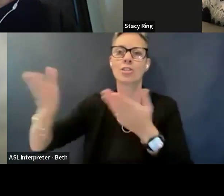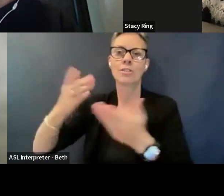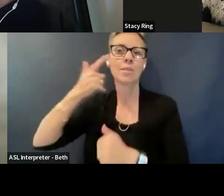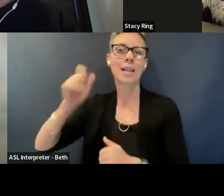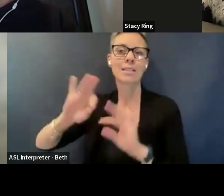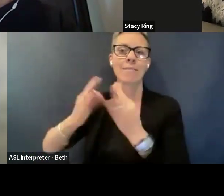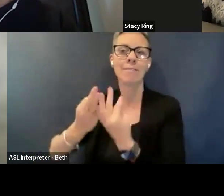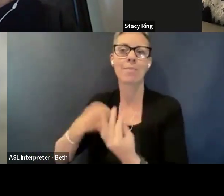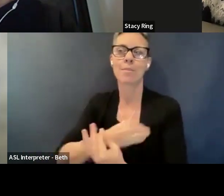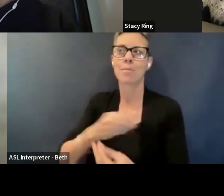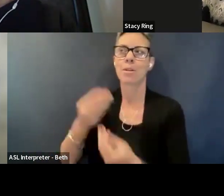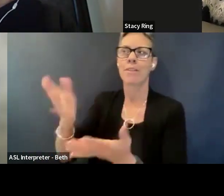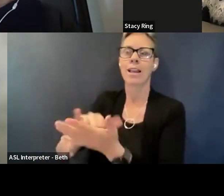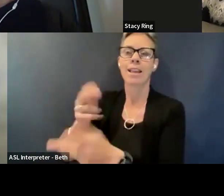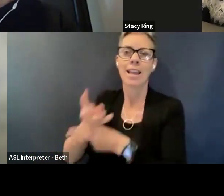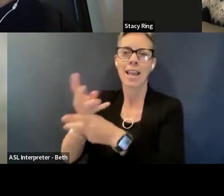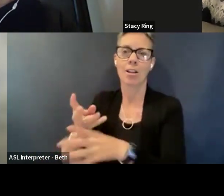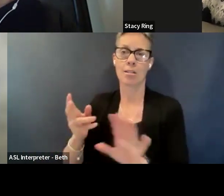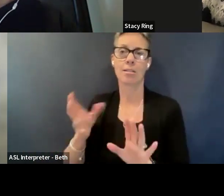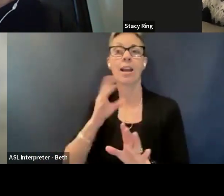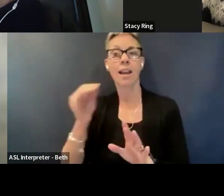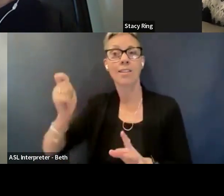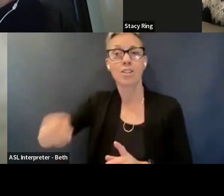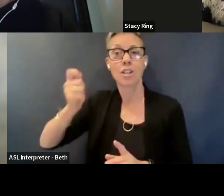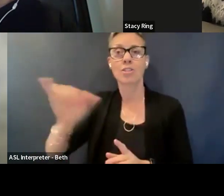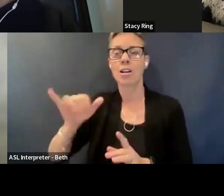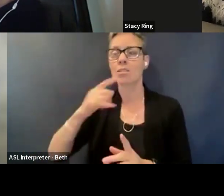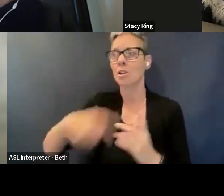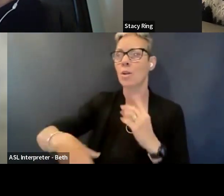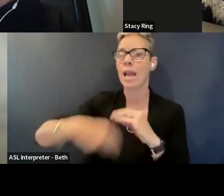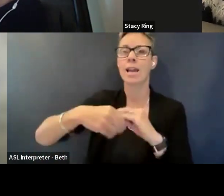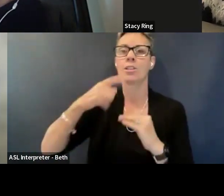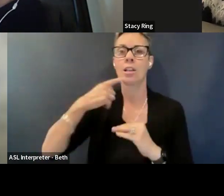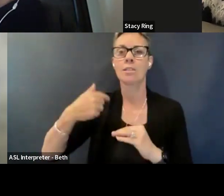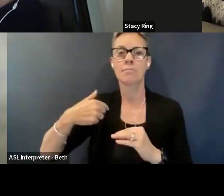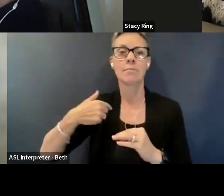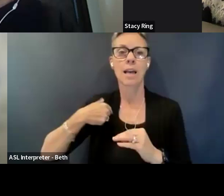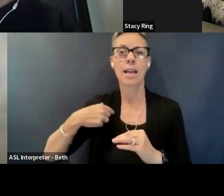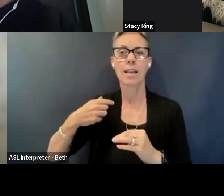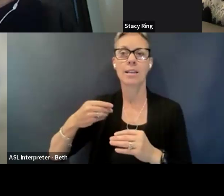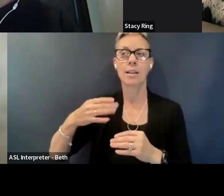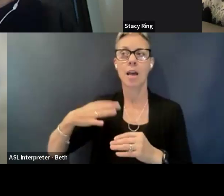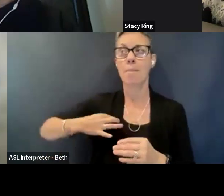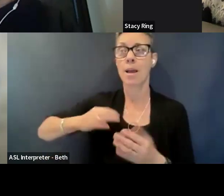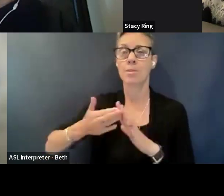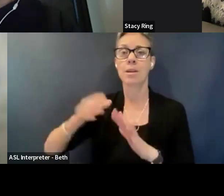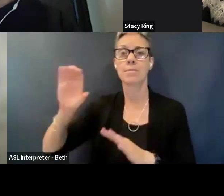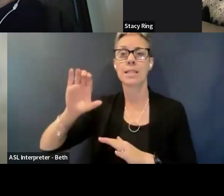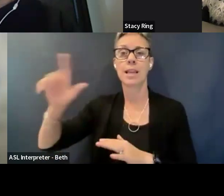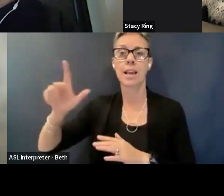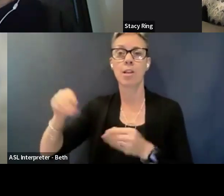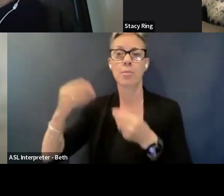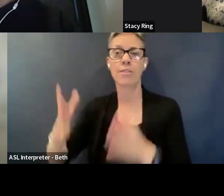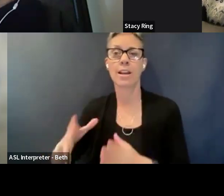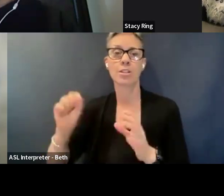care. And she further stated that I had applied to be his SCL provider so that I could provide meaningful